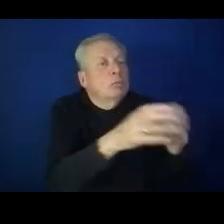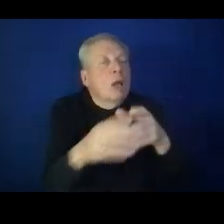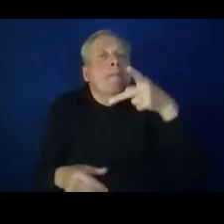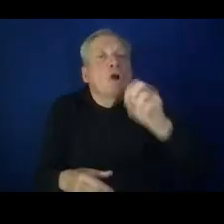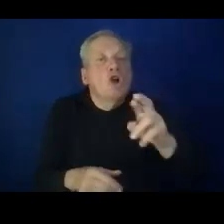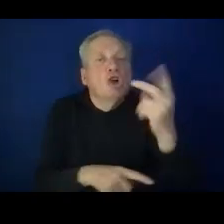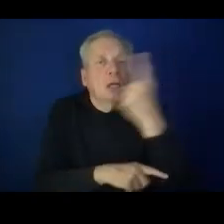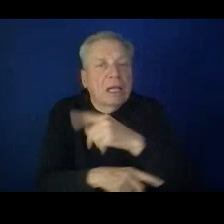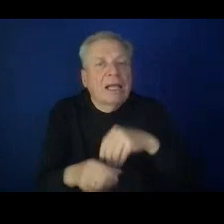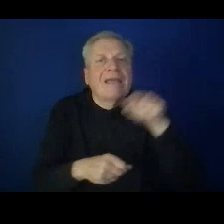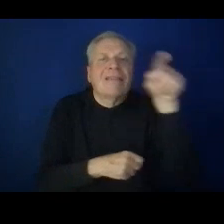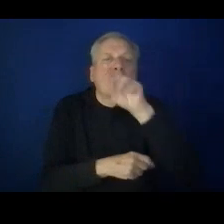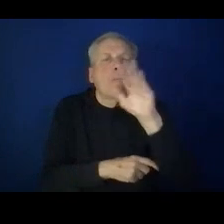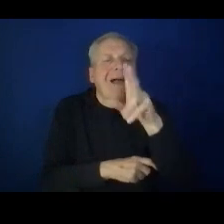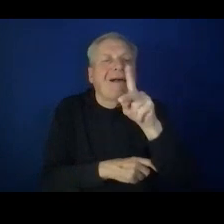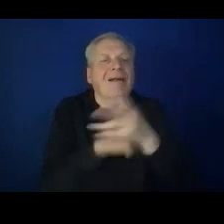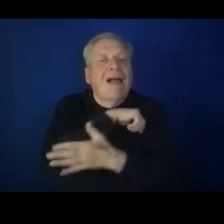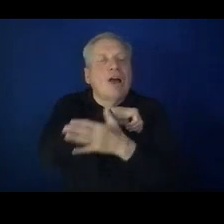the backcountry for each